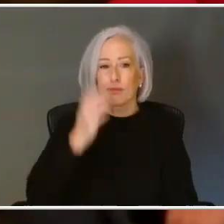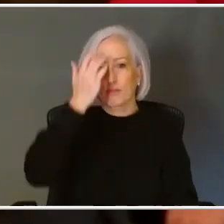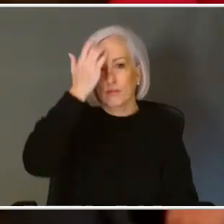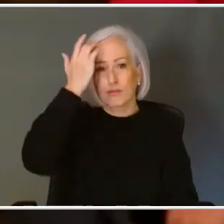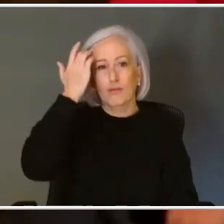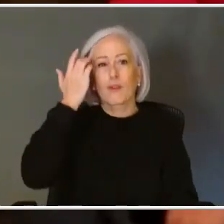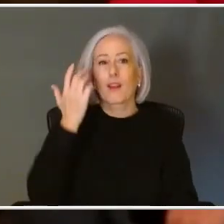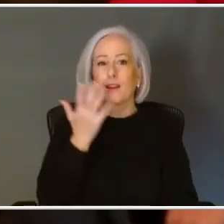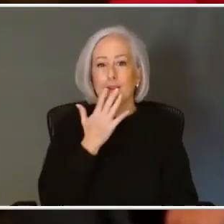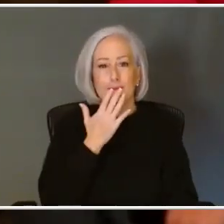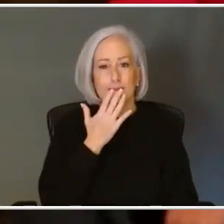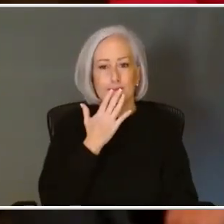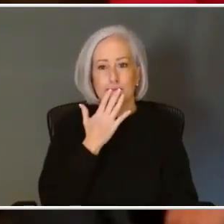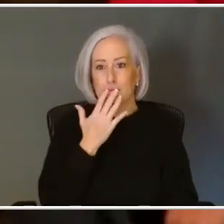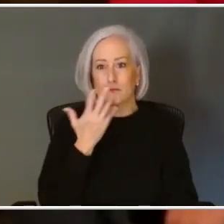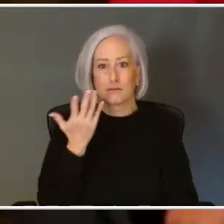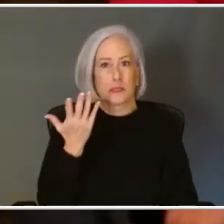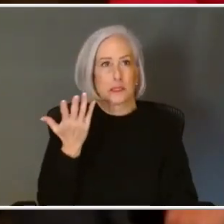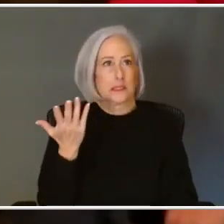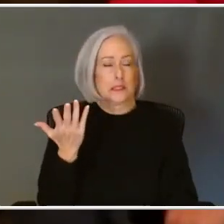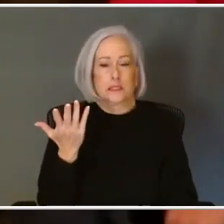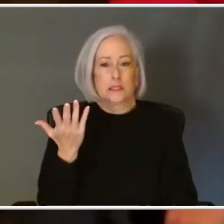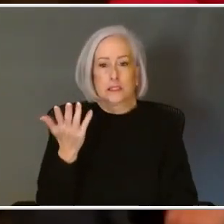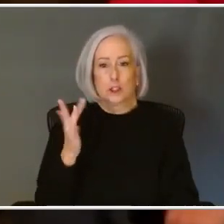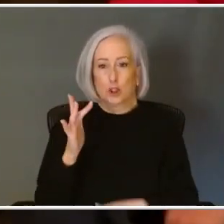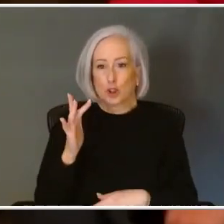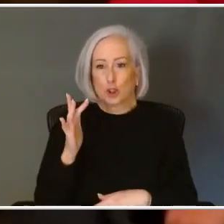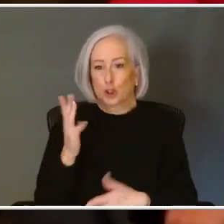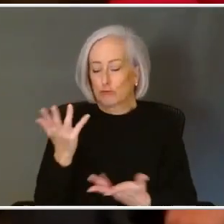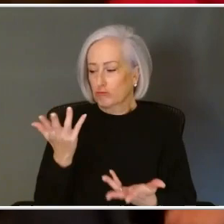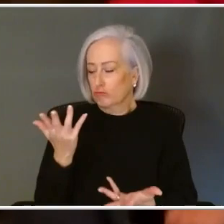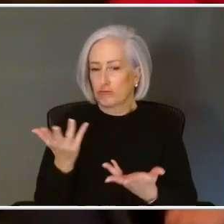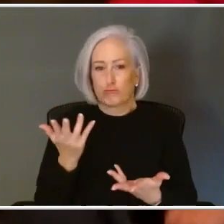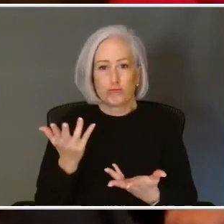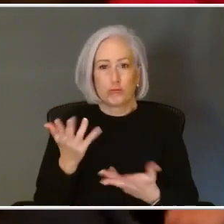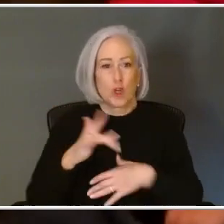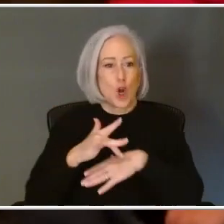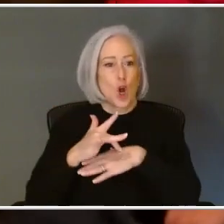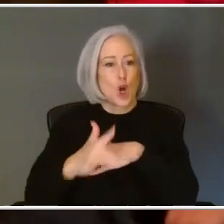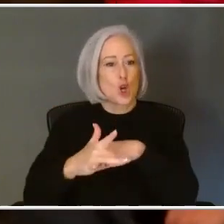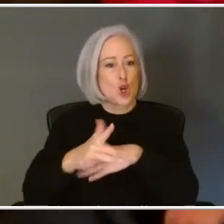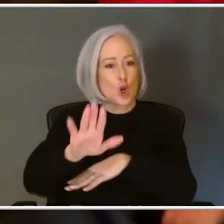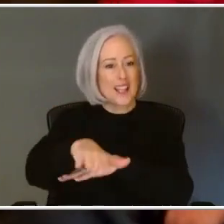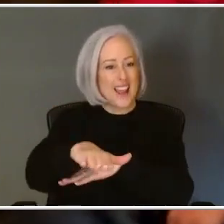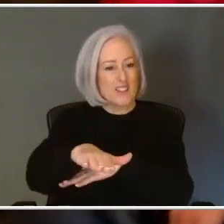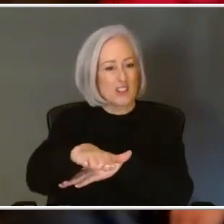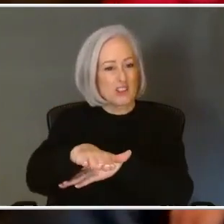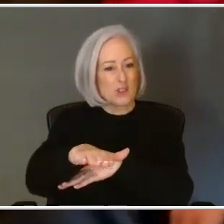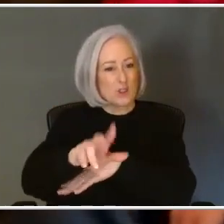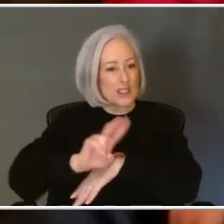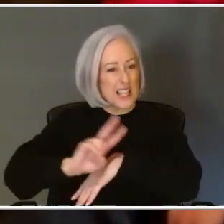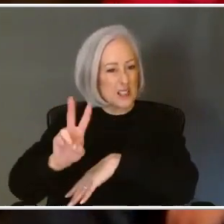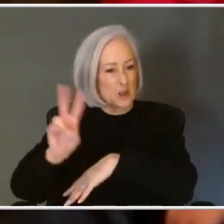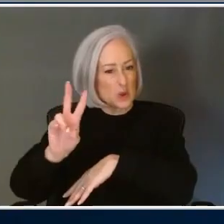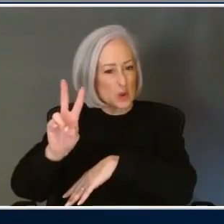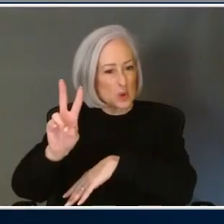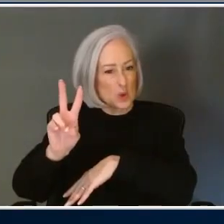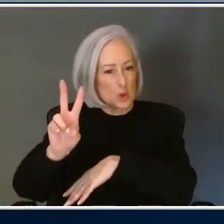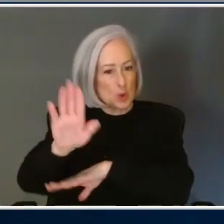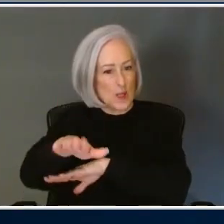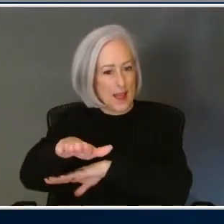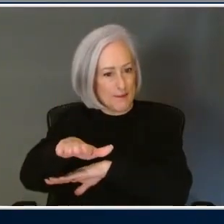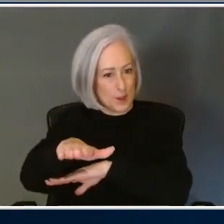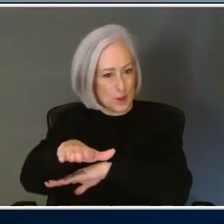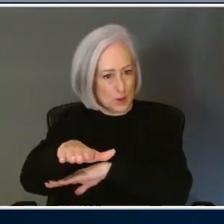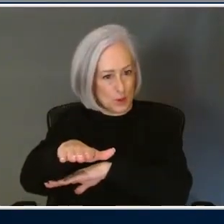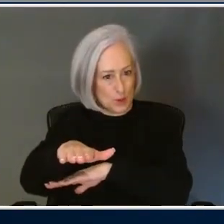Oh, wow. It was early 2. Yeah, early afternoon, so 2 o'clock. Yeah. About 2 o'clock.